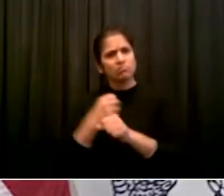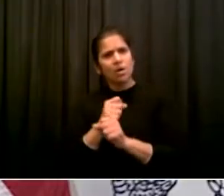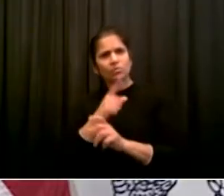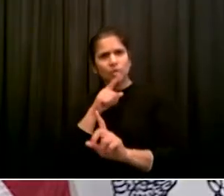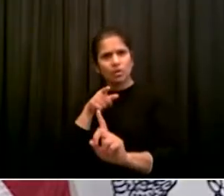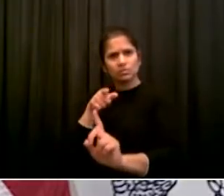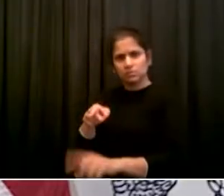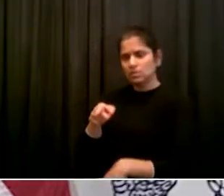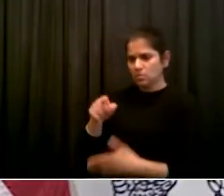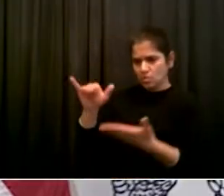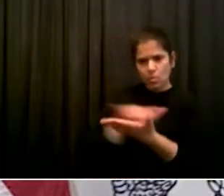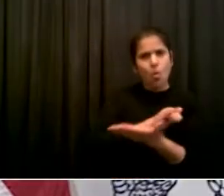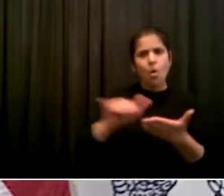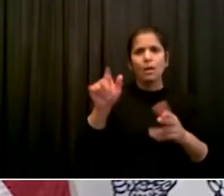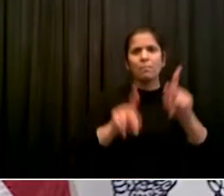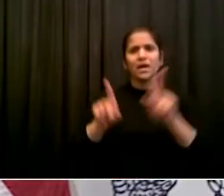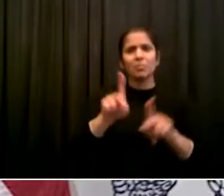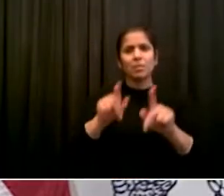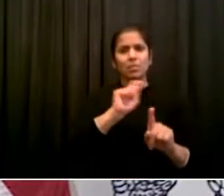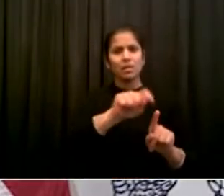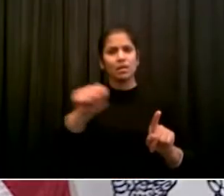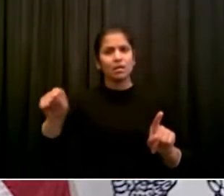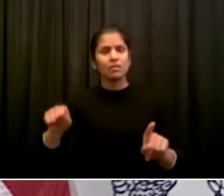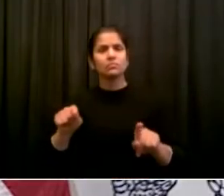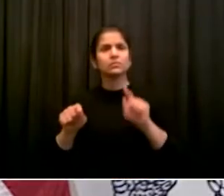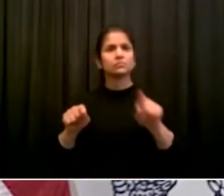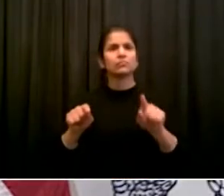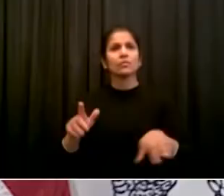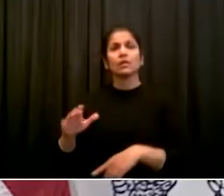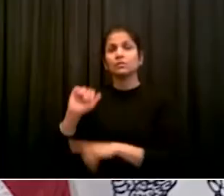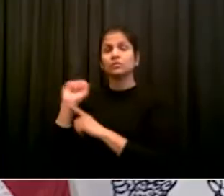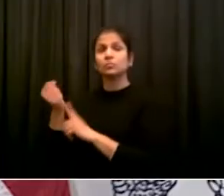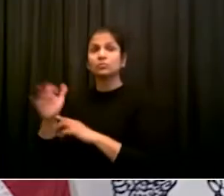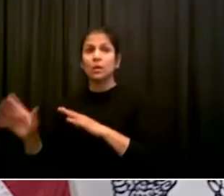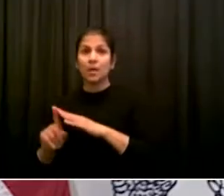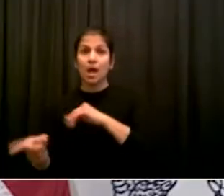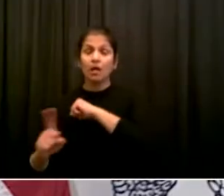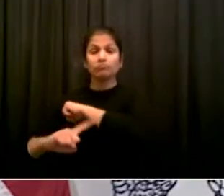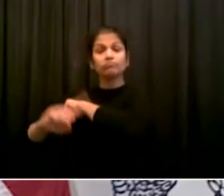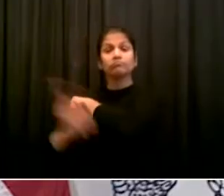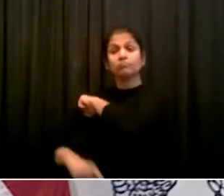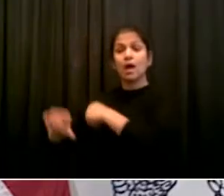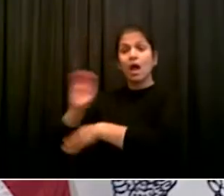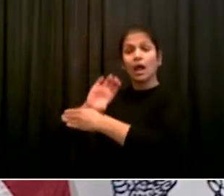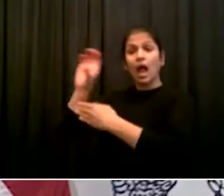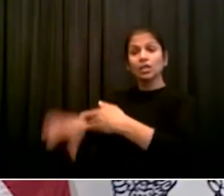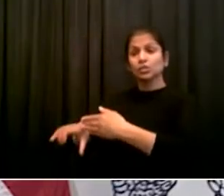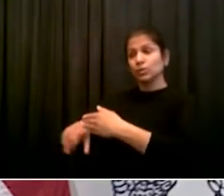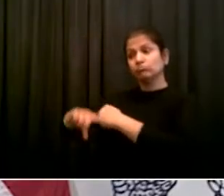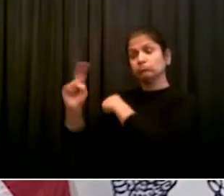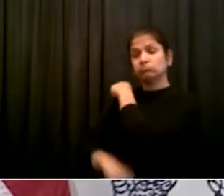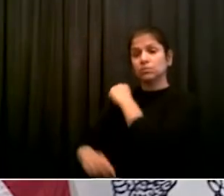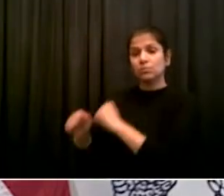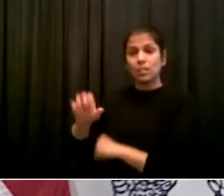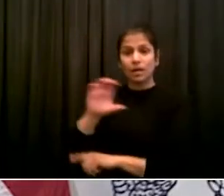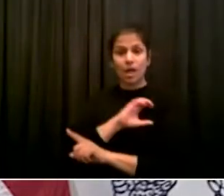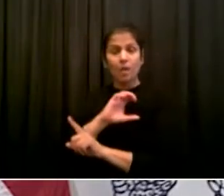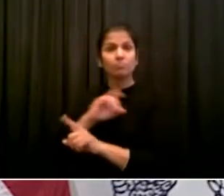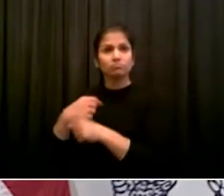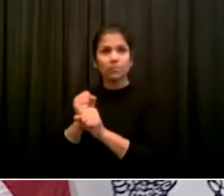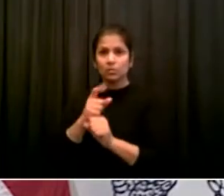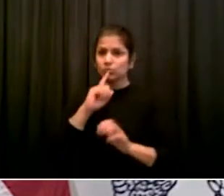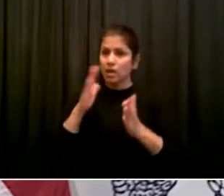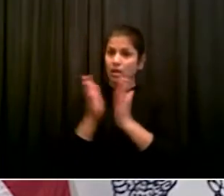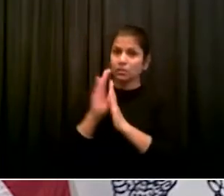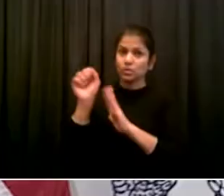tragic cases, consequences are crucial. We're calling upon the state of New York to pass a law that allows, in those cases where there